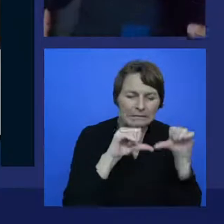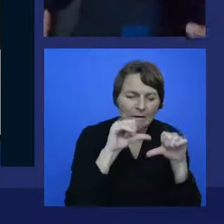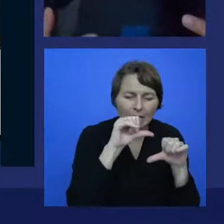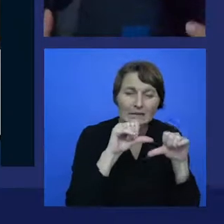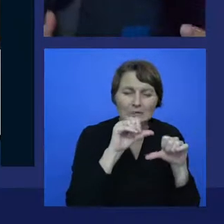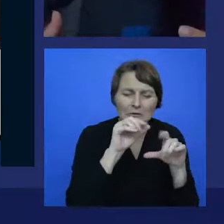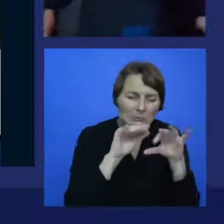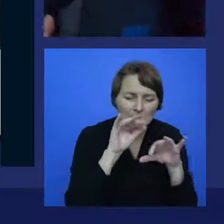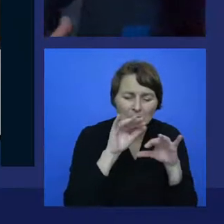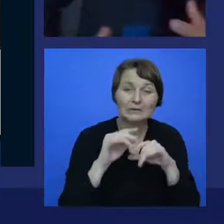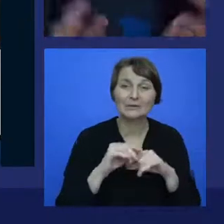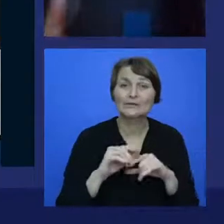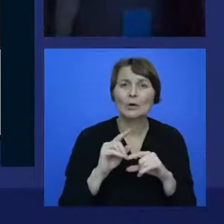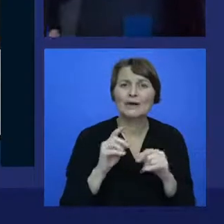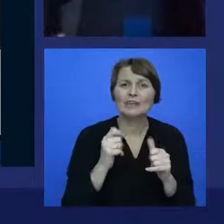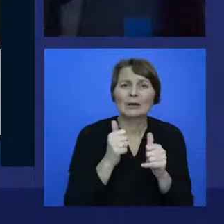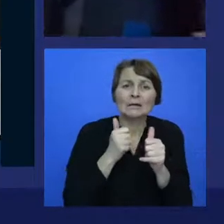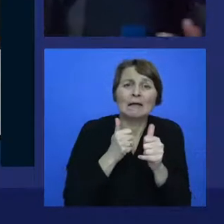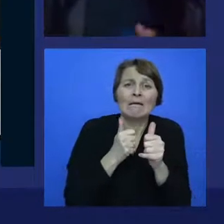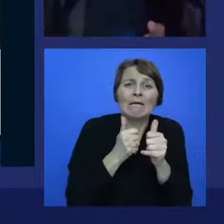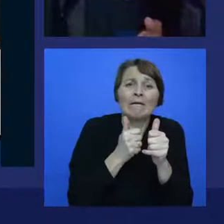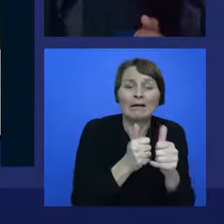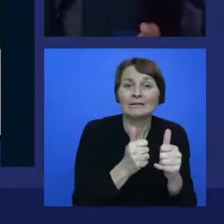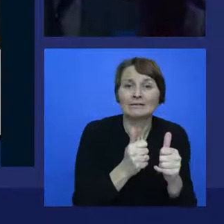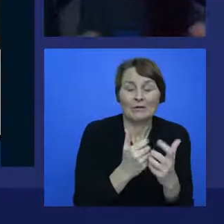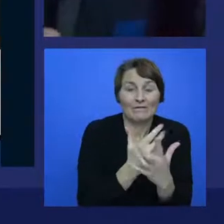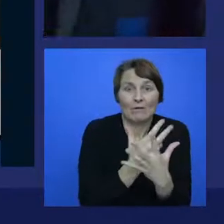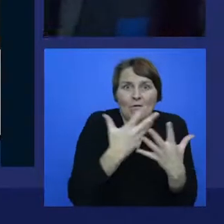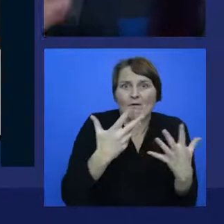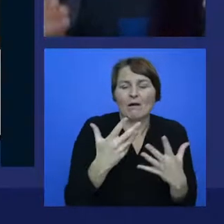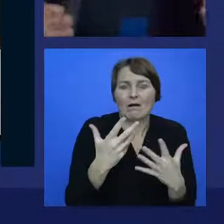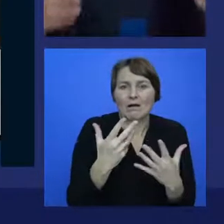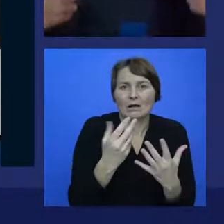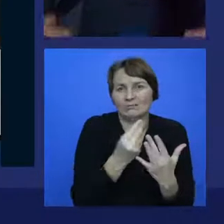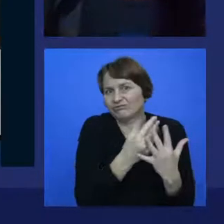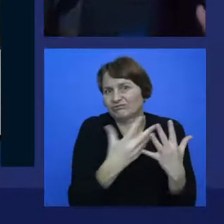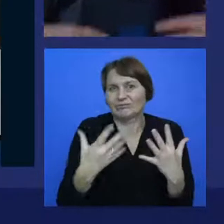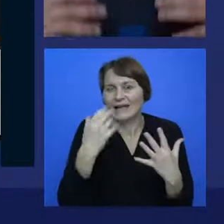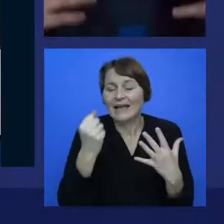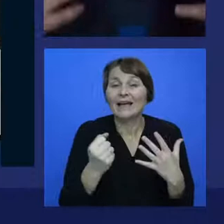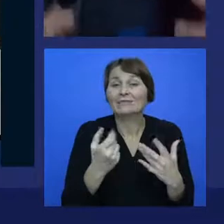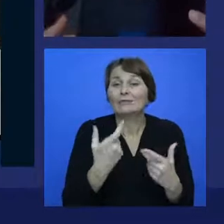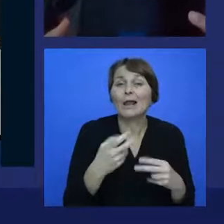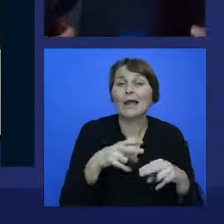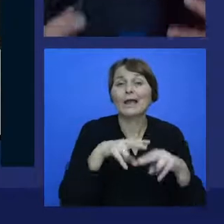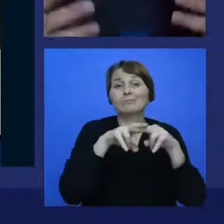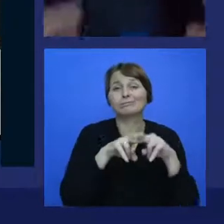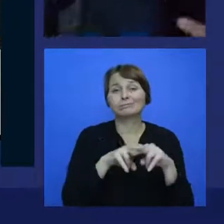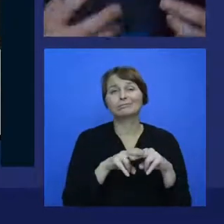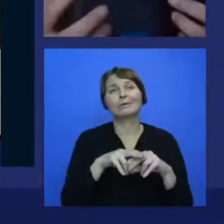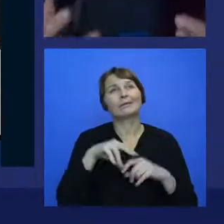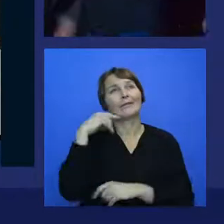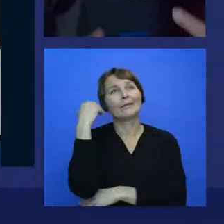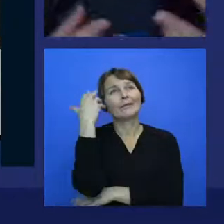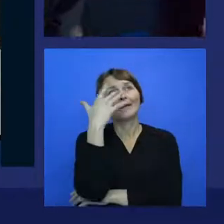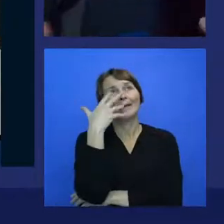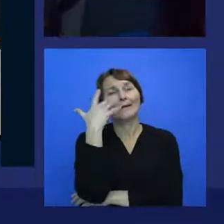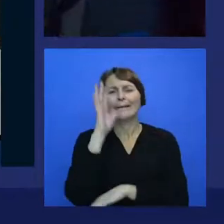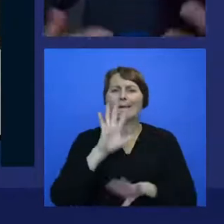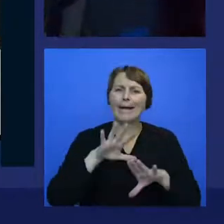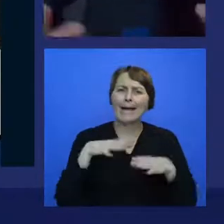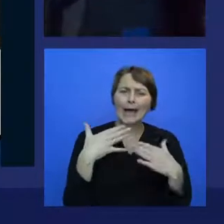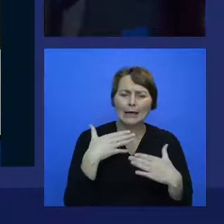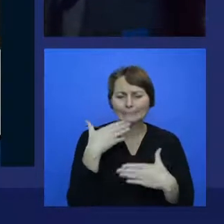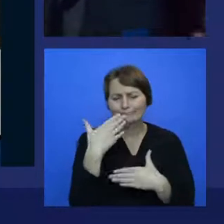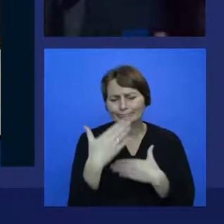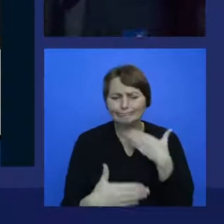we weren't really having a lot of luxury of being able to sit back, take time, and think about how we were going to do